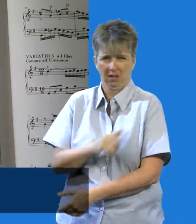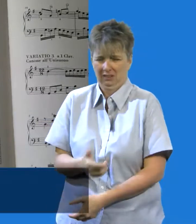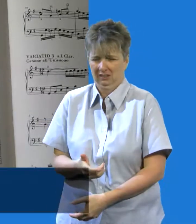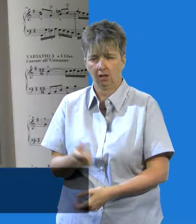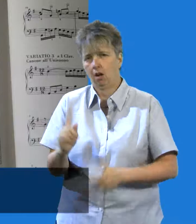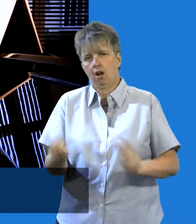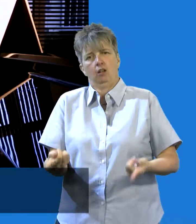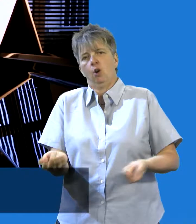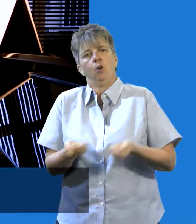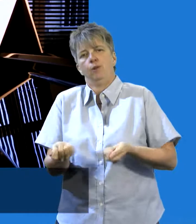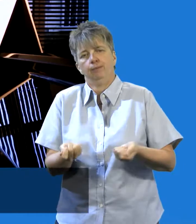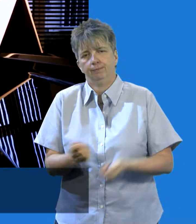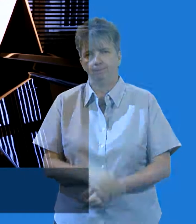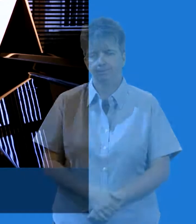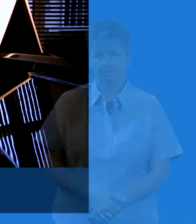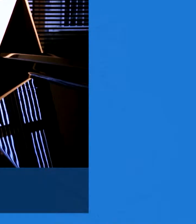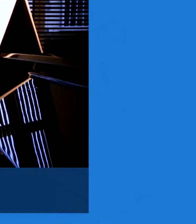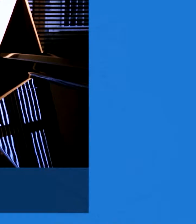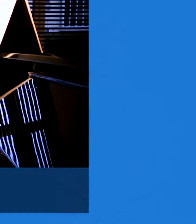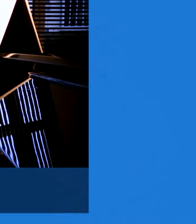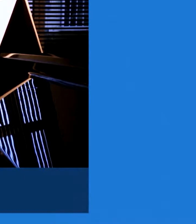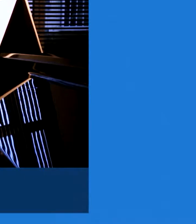much because